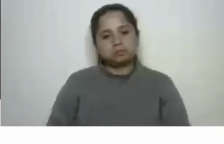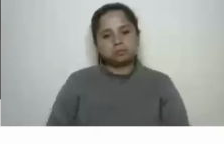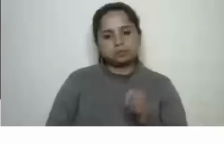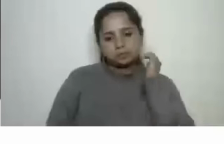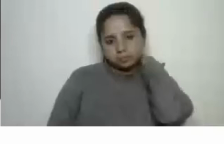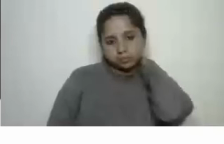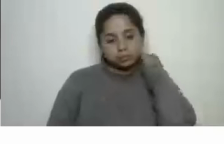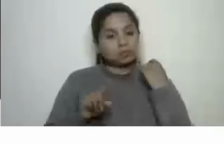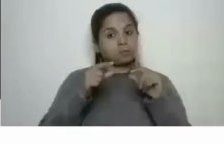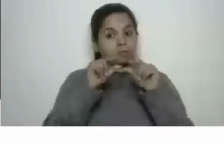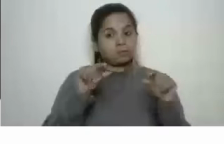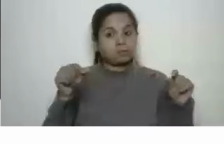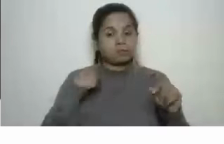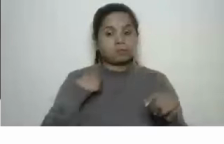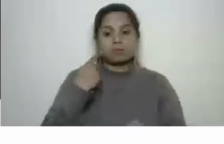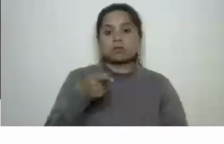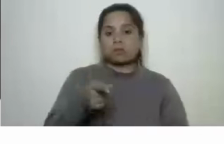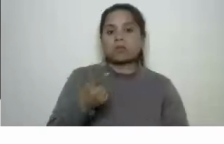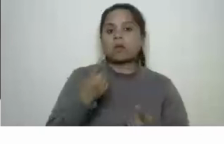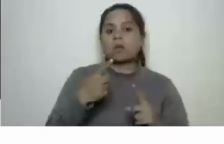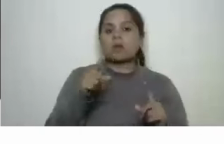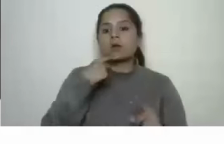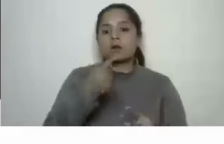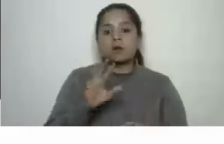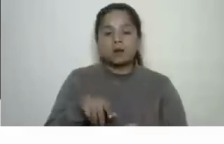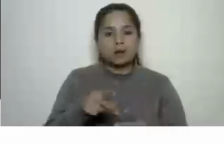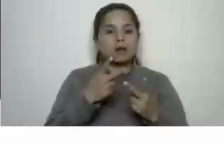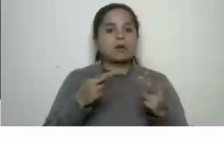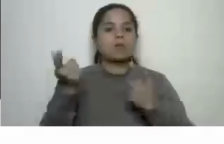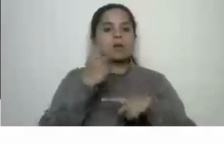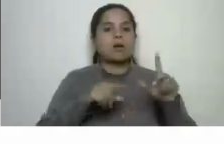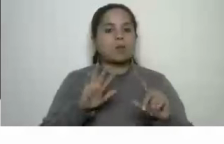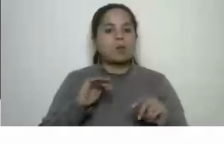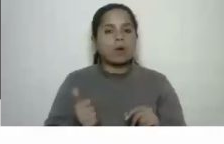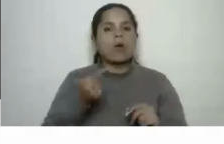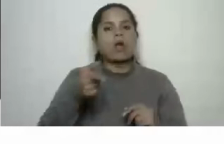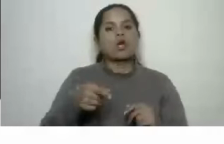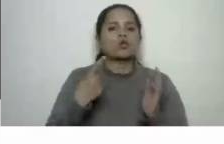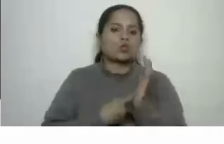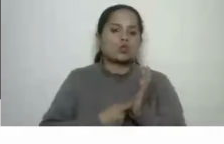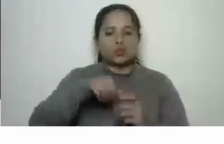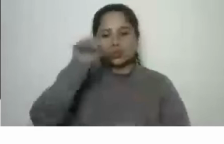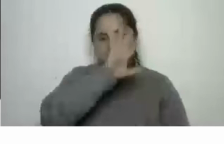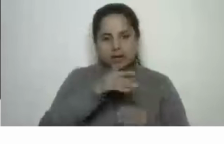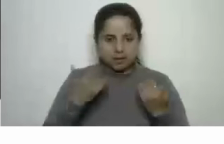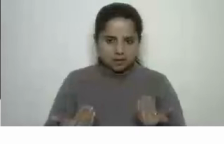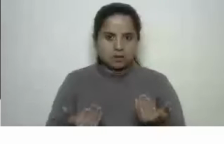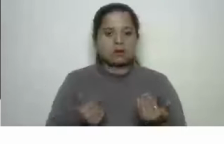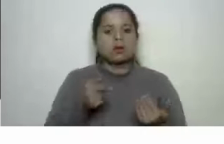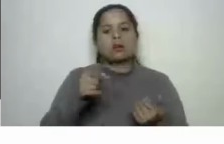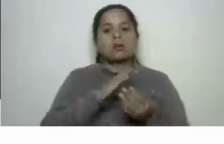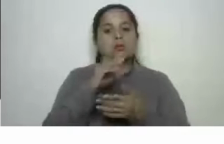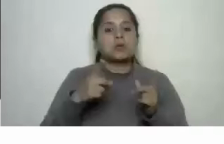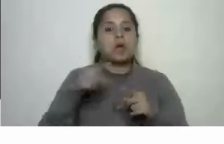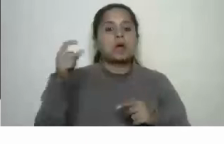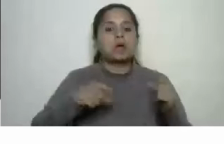So the first one is by Lightfoot et al., who says multilingualism is a norm in India, and the chat box so